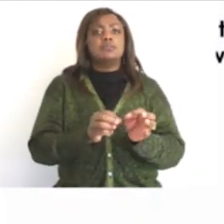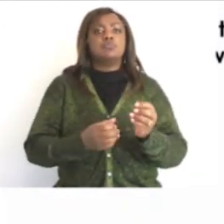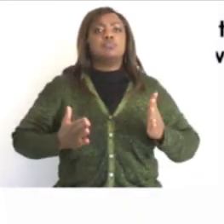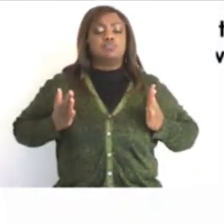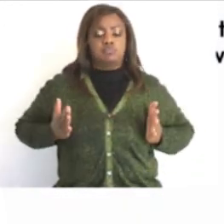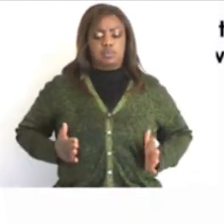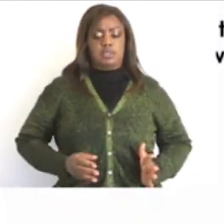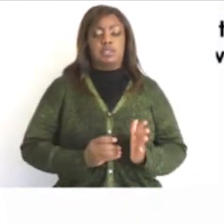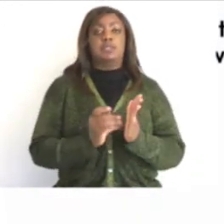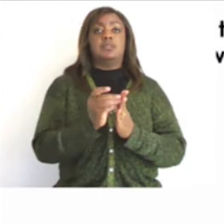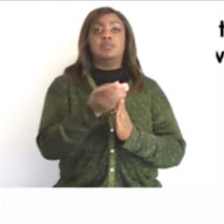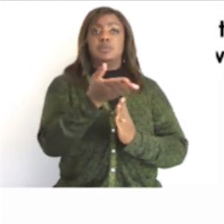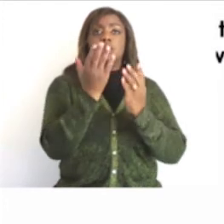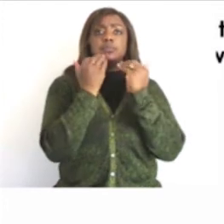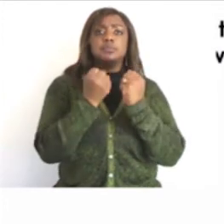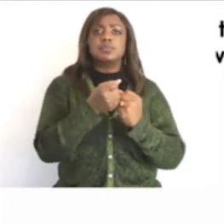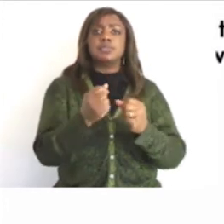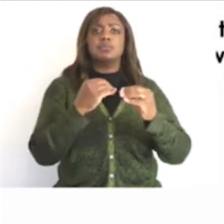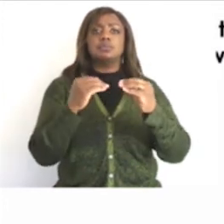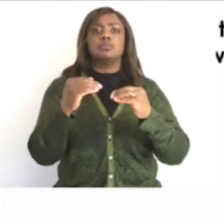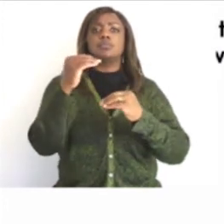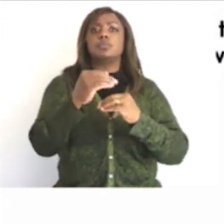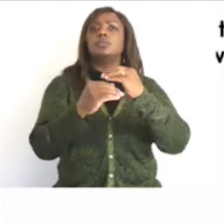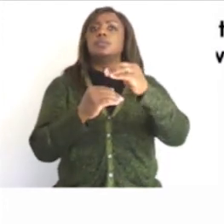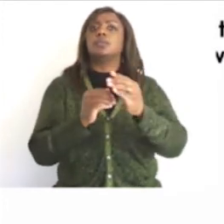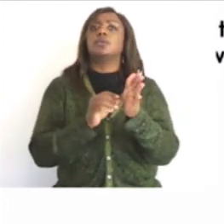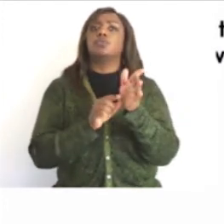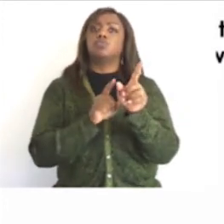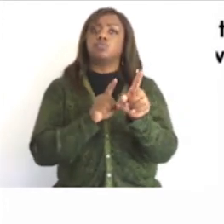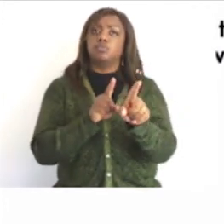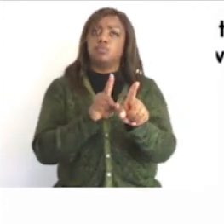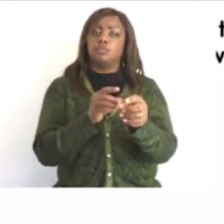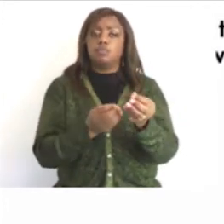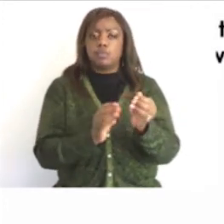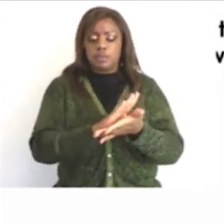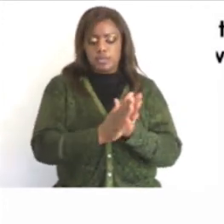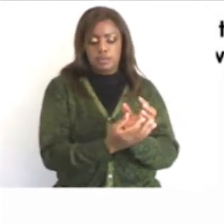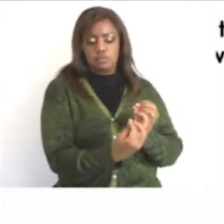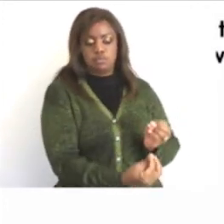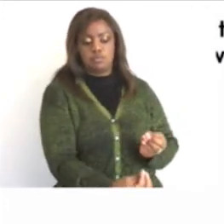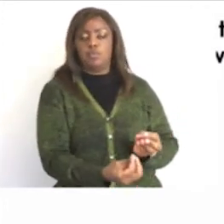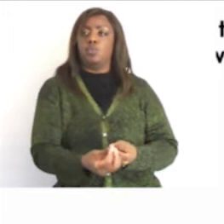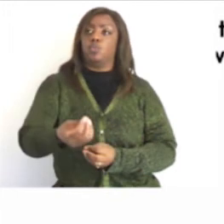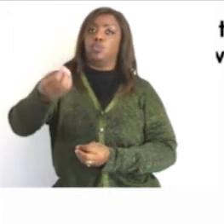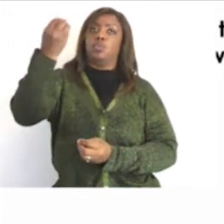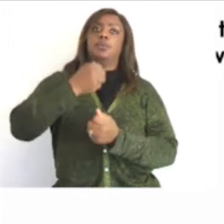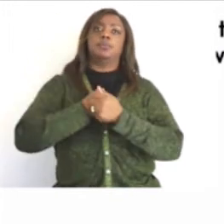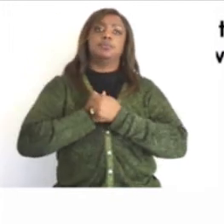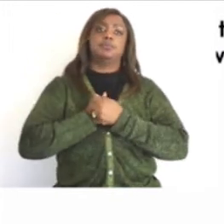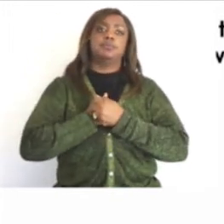and appreciate these important steps towards adulthood. Chanel, are you there on page 16?